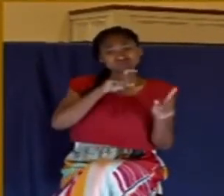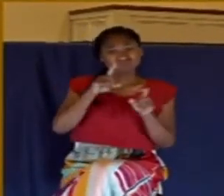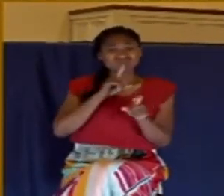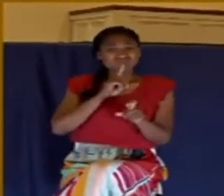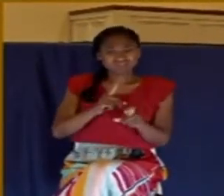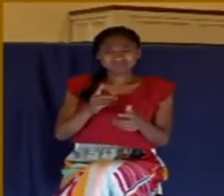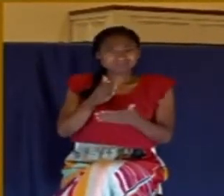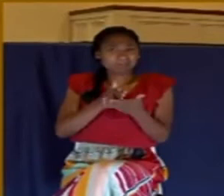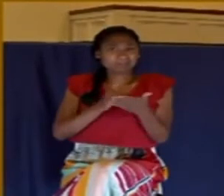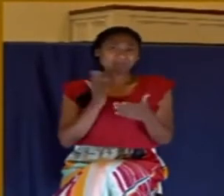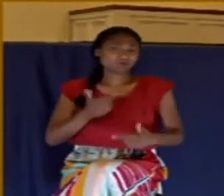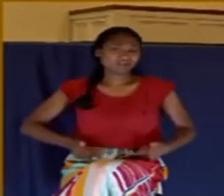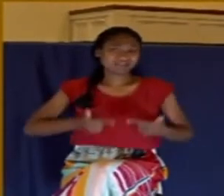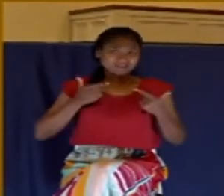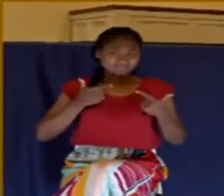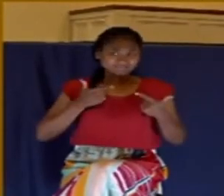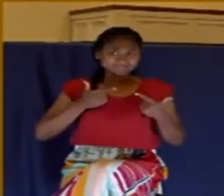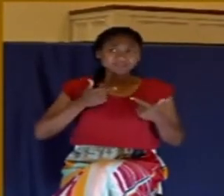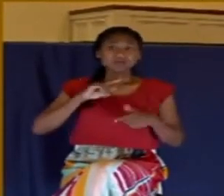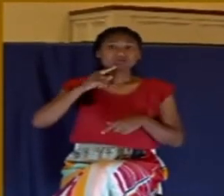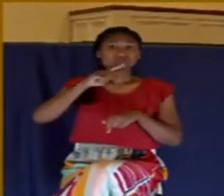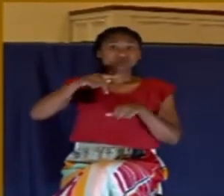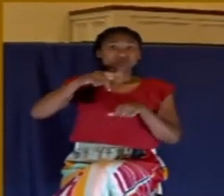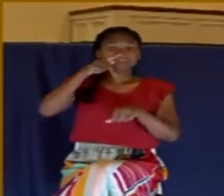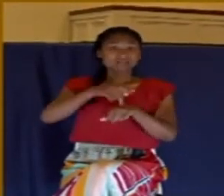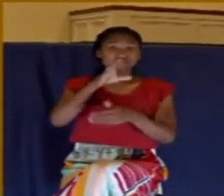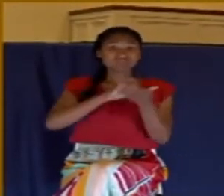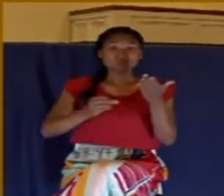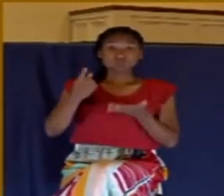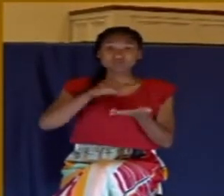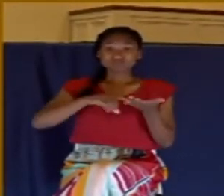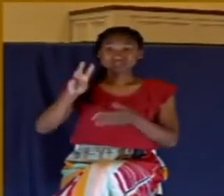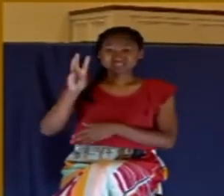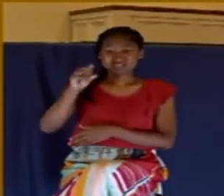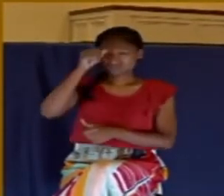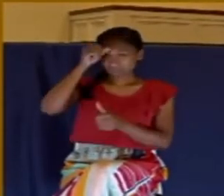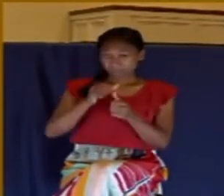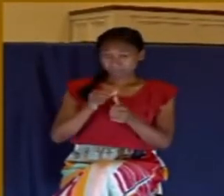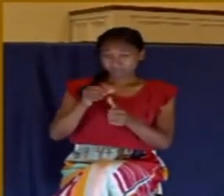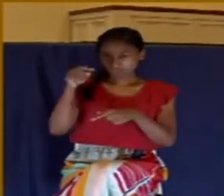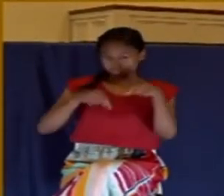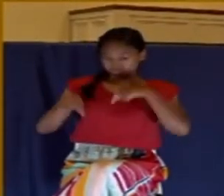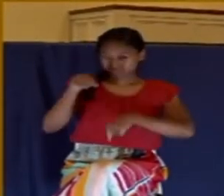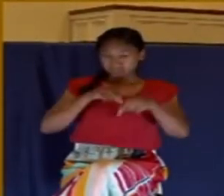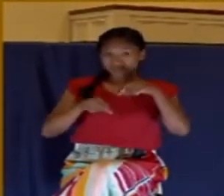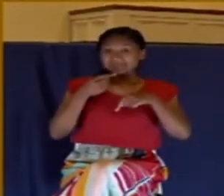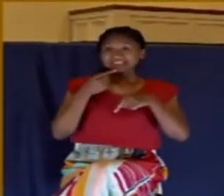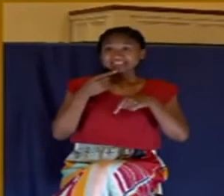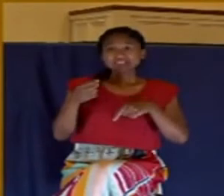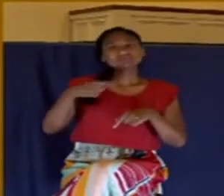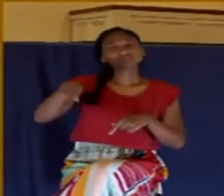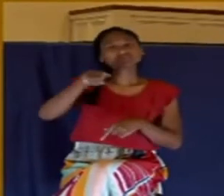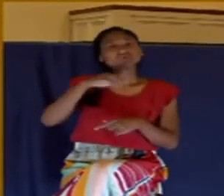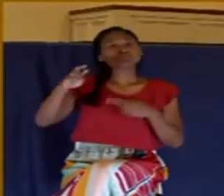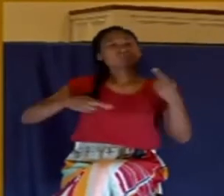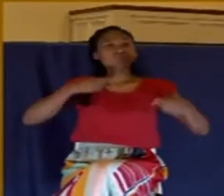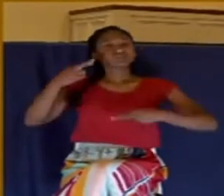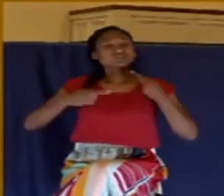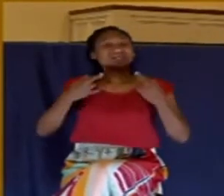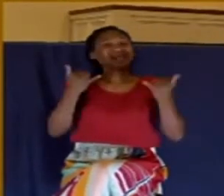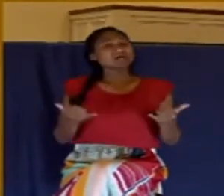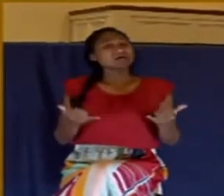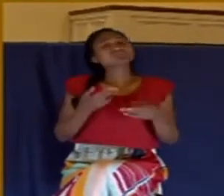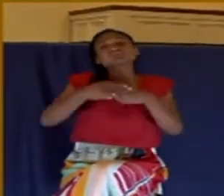Peter. Look in verse number 6. He told us this already earlier. Look in chapter 1, verse 6. Wherein ye greatly rejoice, though now for